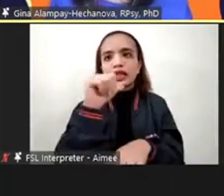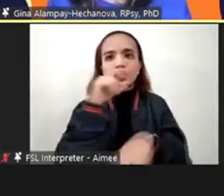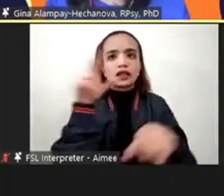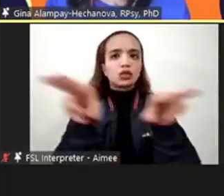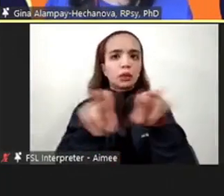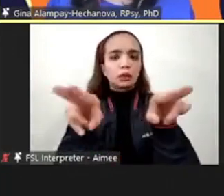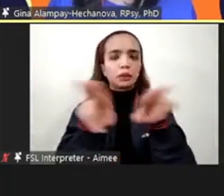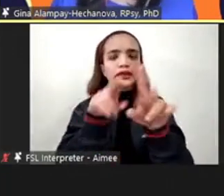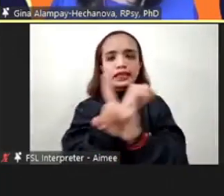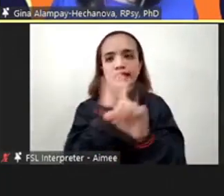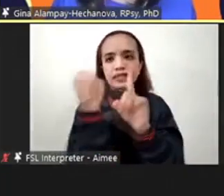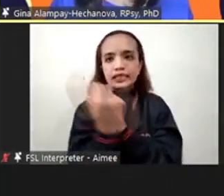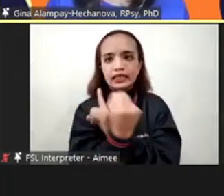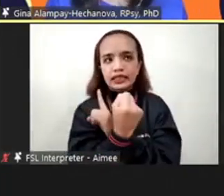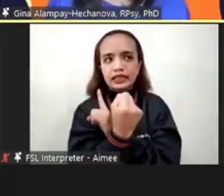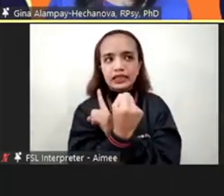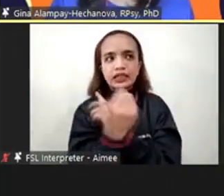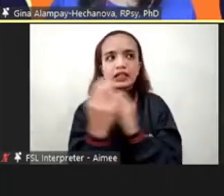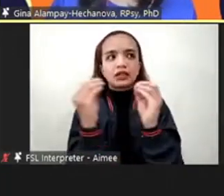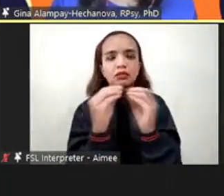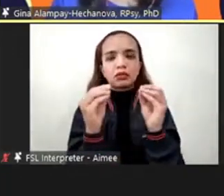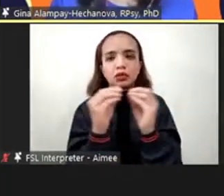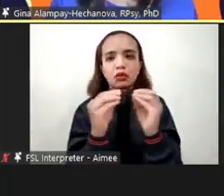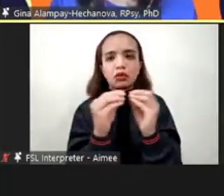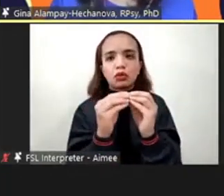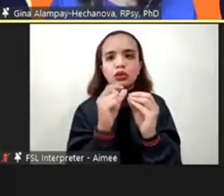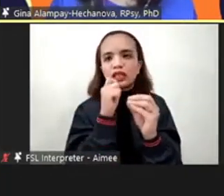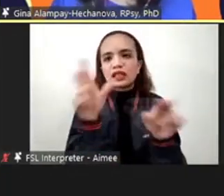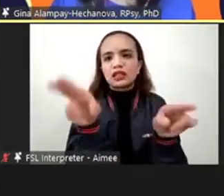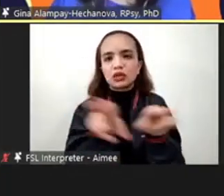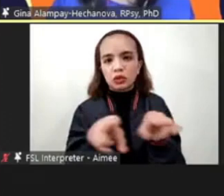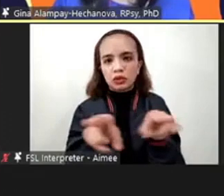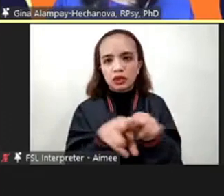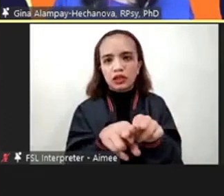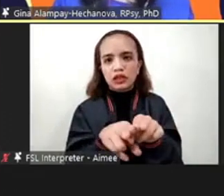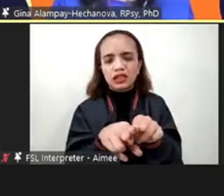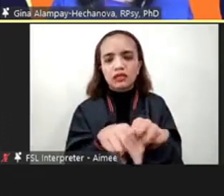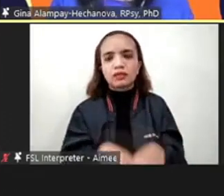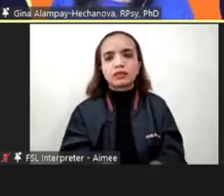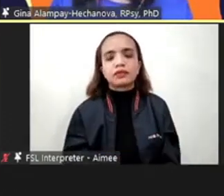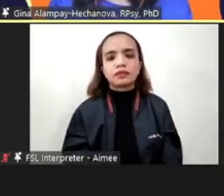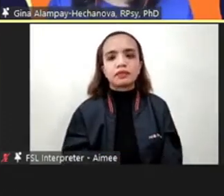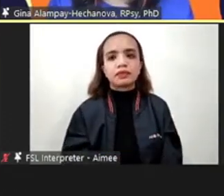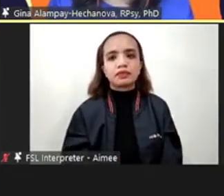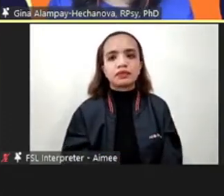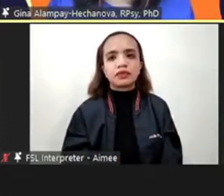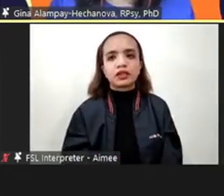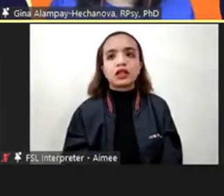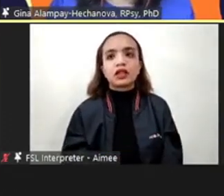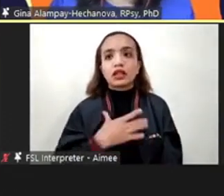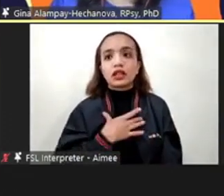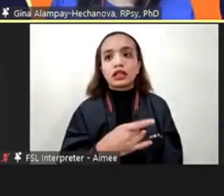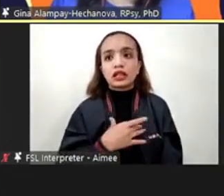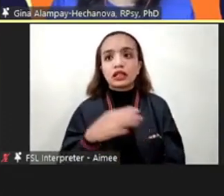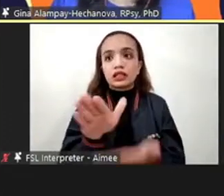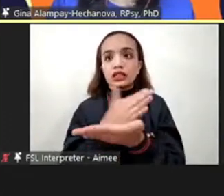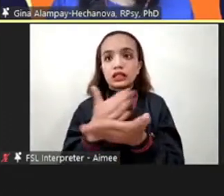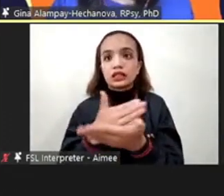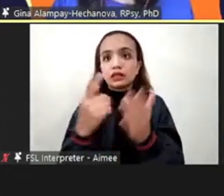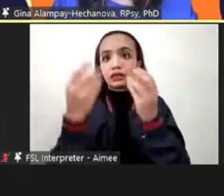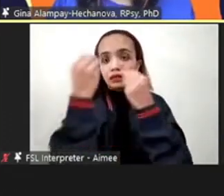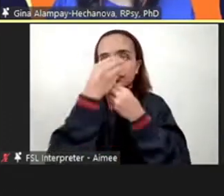it's even more abnormal by the fact that it's been going on for so long. I wanted to share with you a study that we